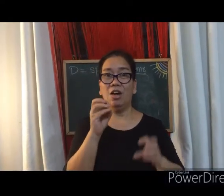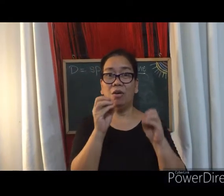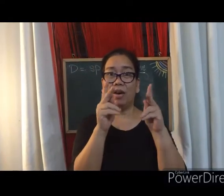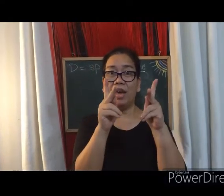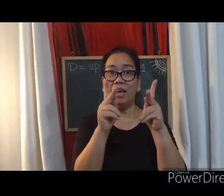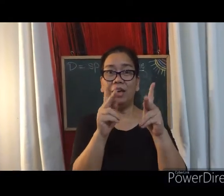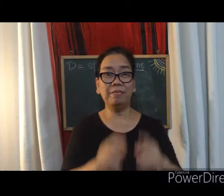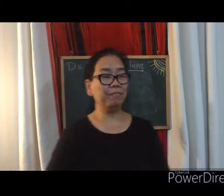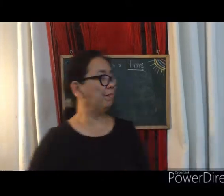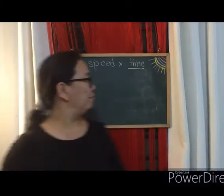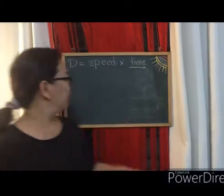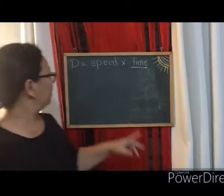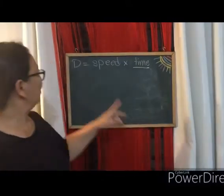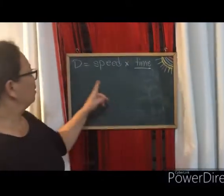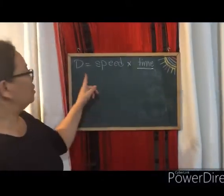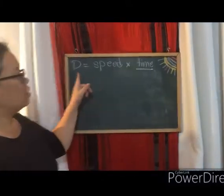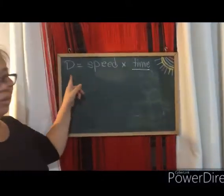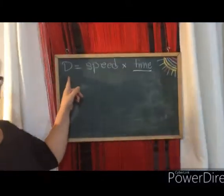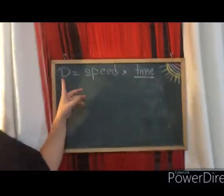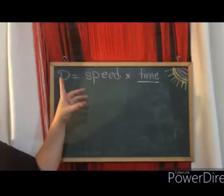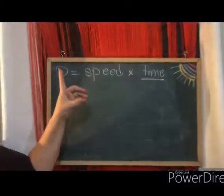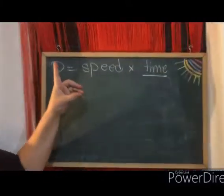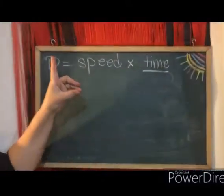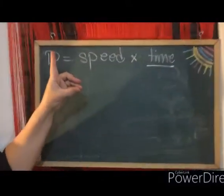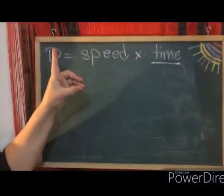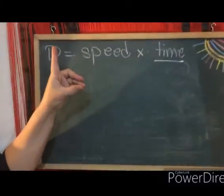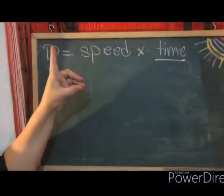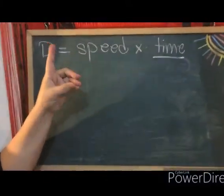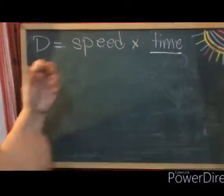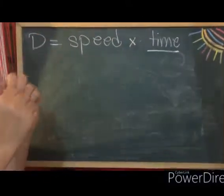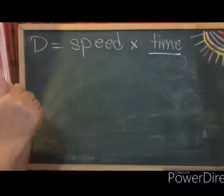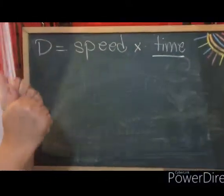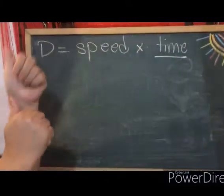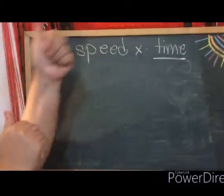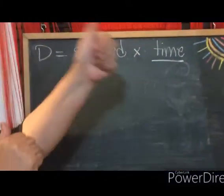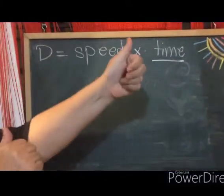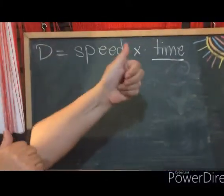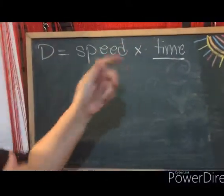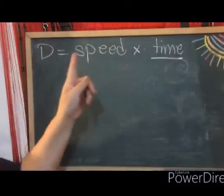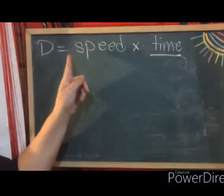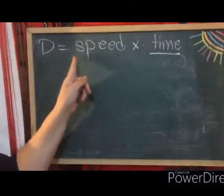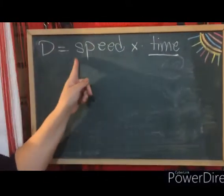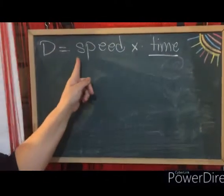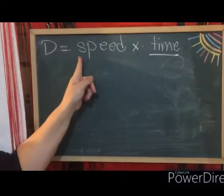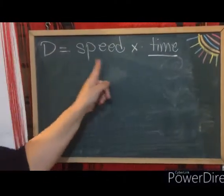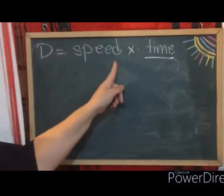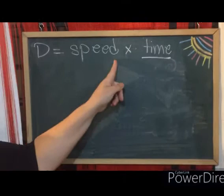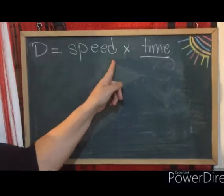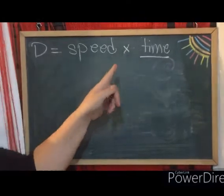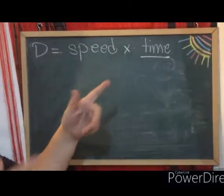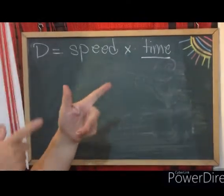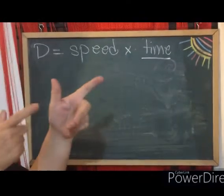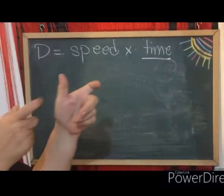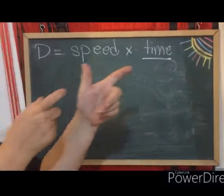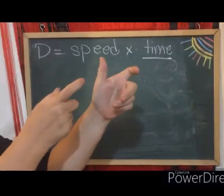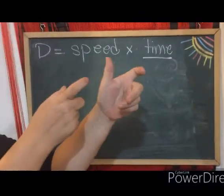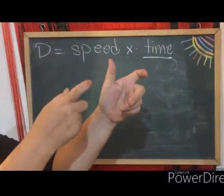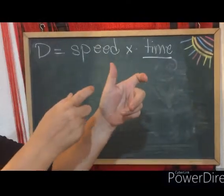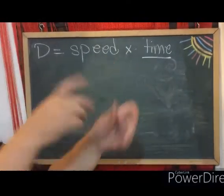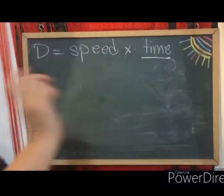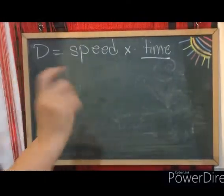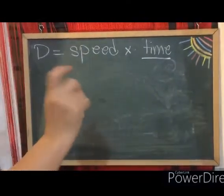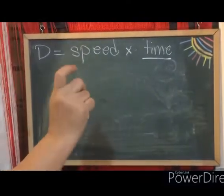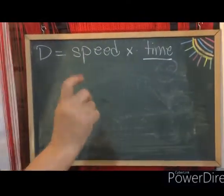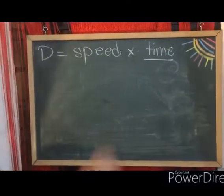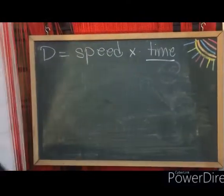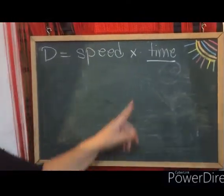distance. Okay? So, D is for distance. This is for the